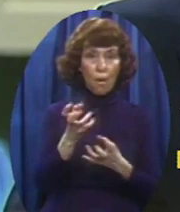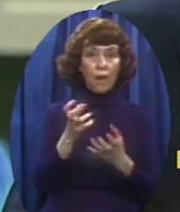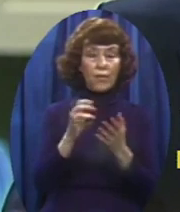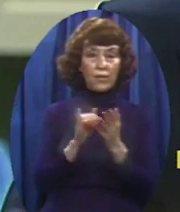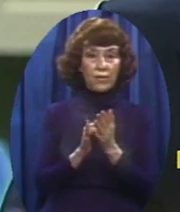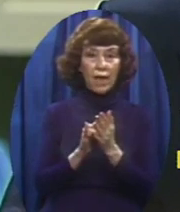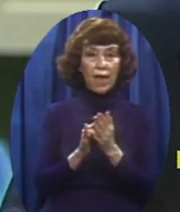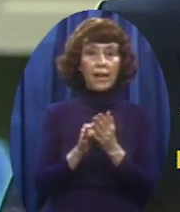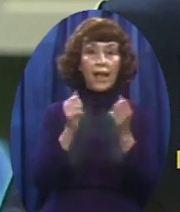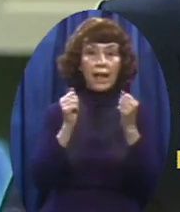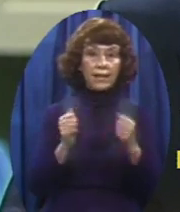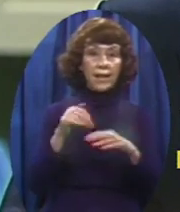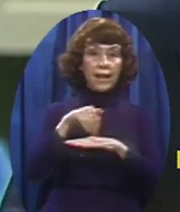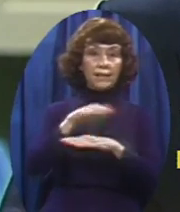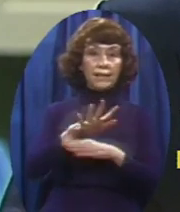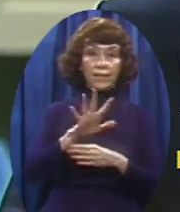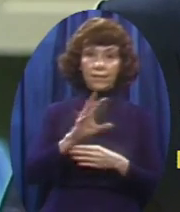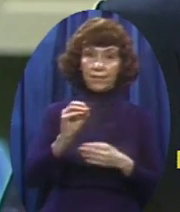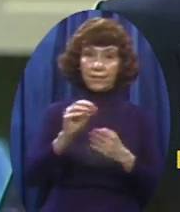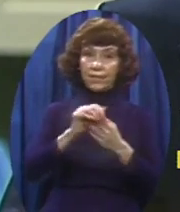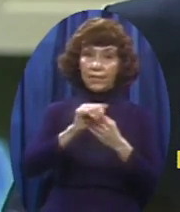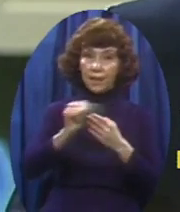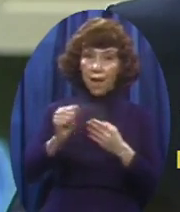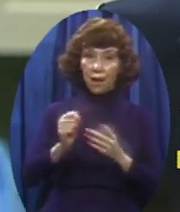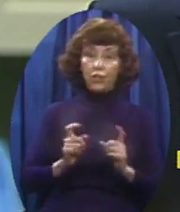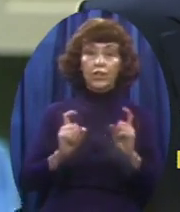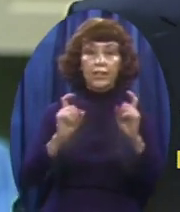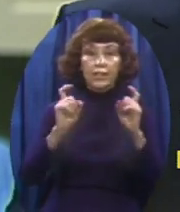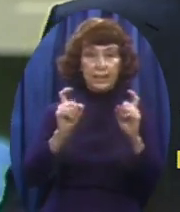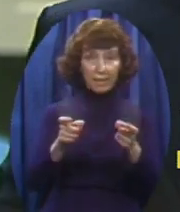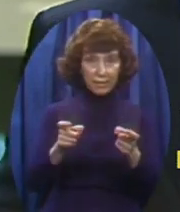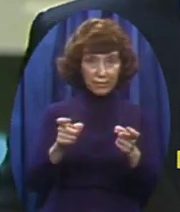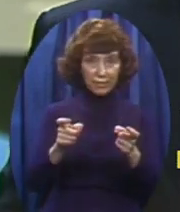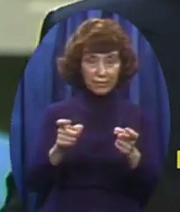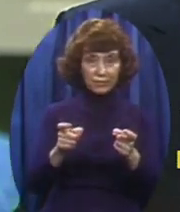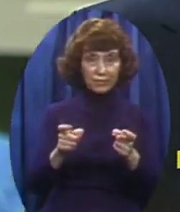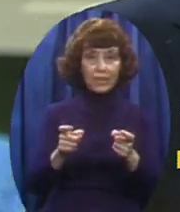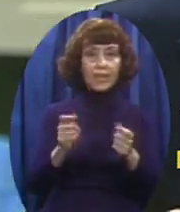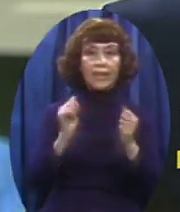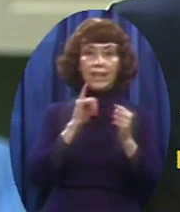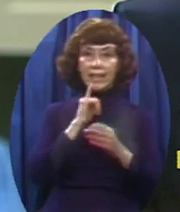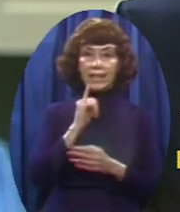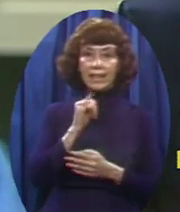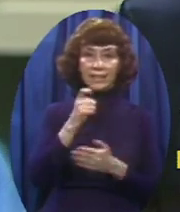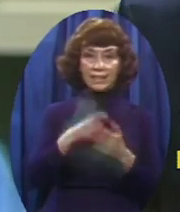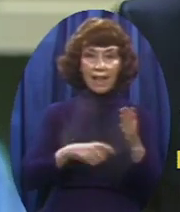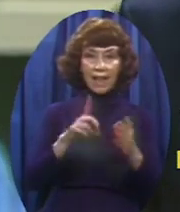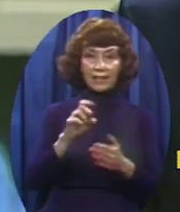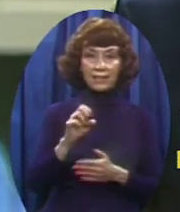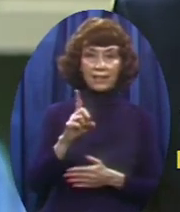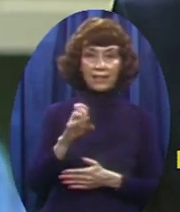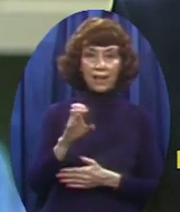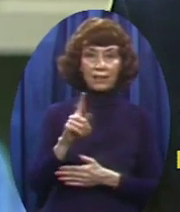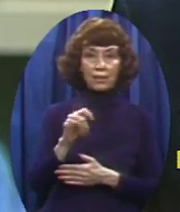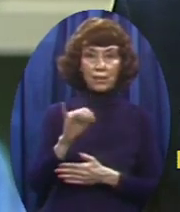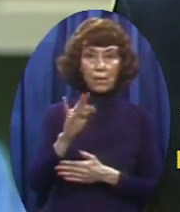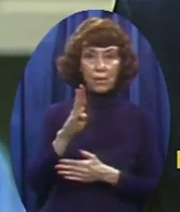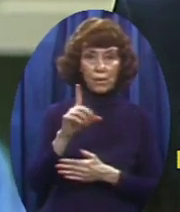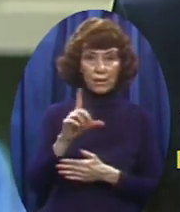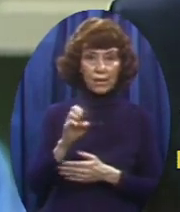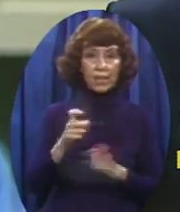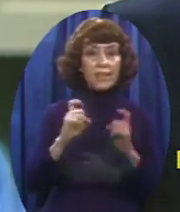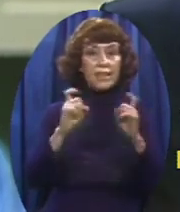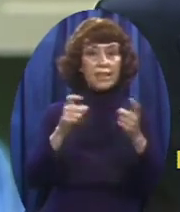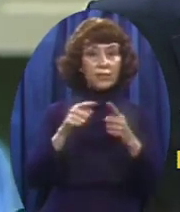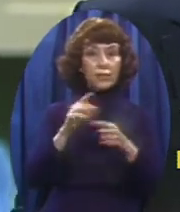preach the gospel of Christ to multitudes. If you can give more, do that. It's a tax-deductible gift of the Old Time Gospel Hour. If you